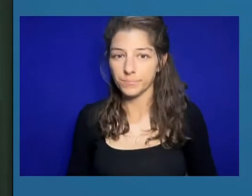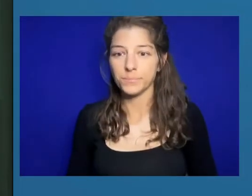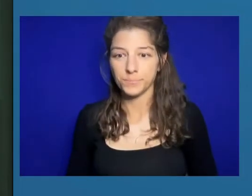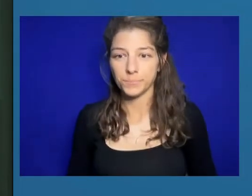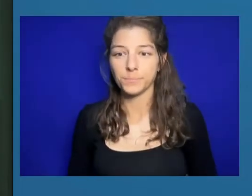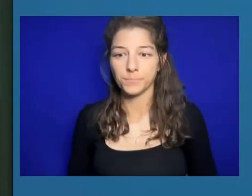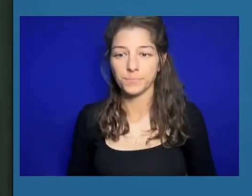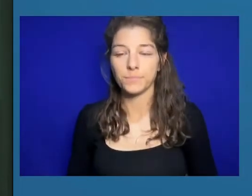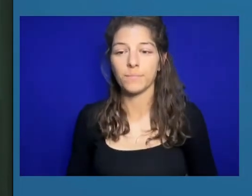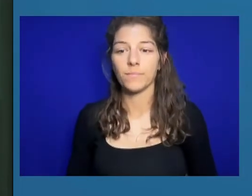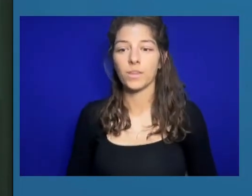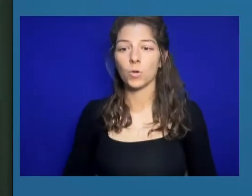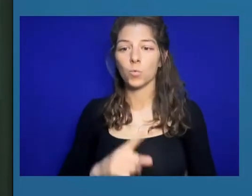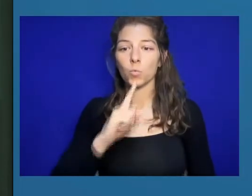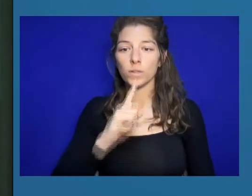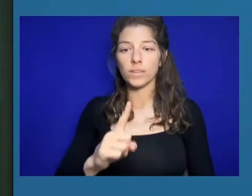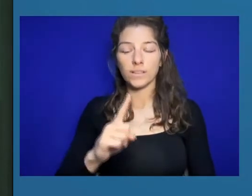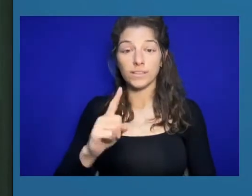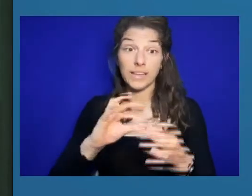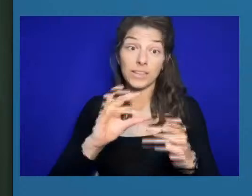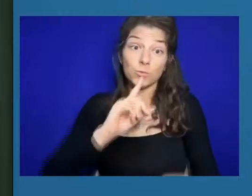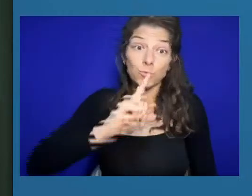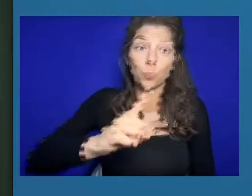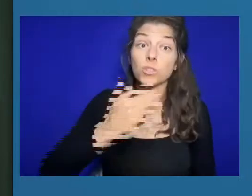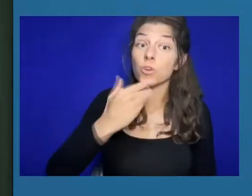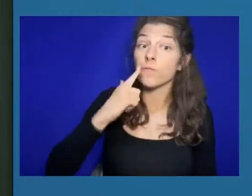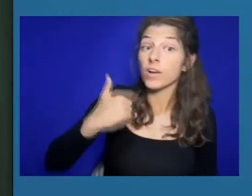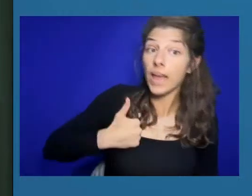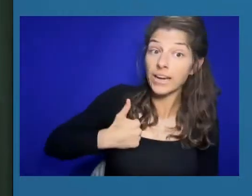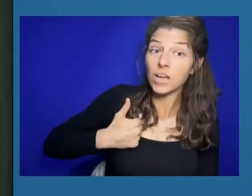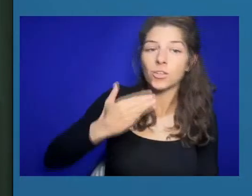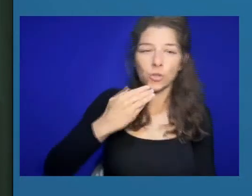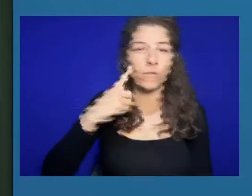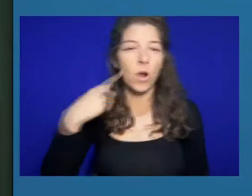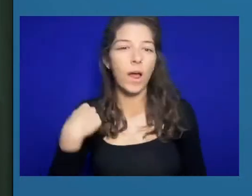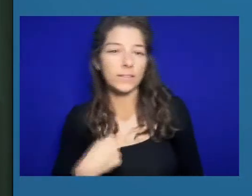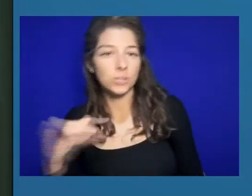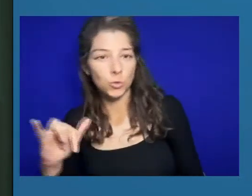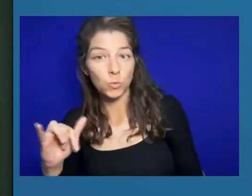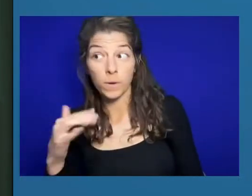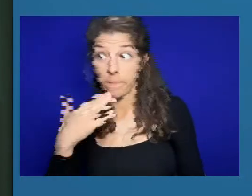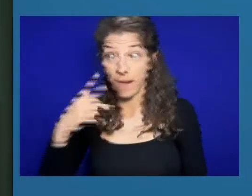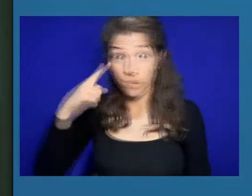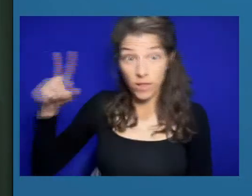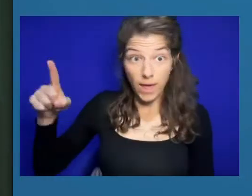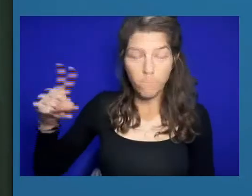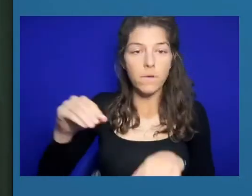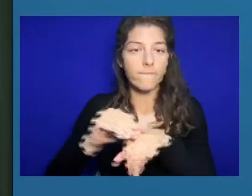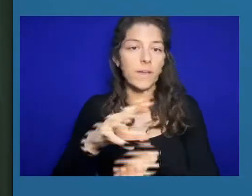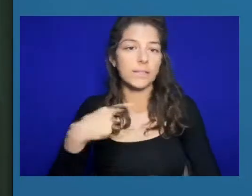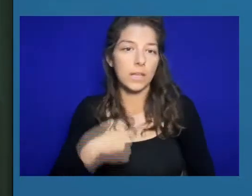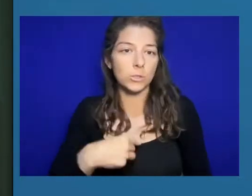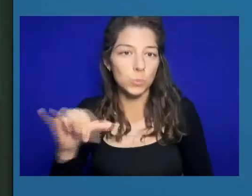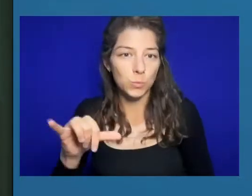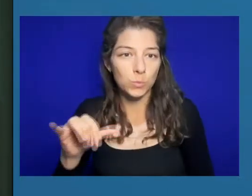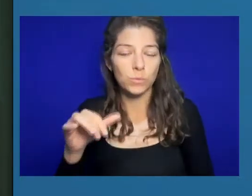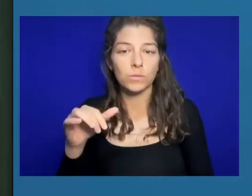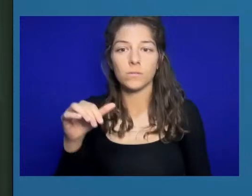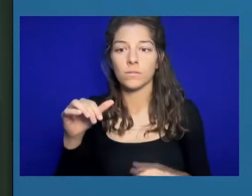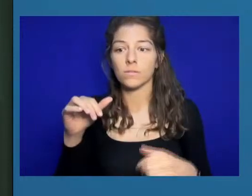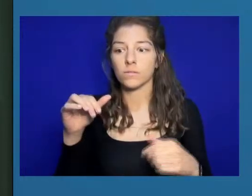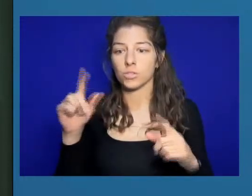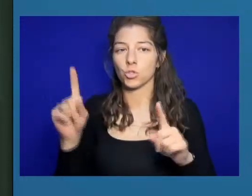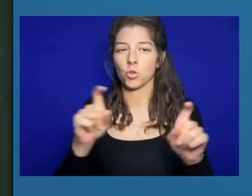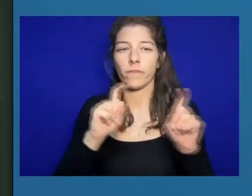We often say it, and it's true, what's good for Canada is good for us, and what is bad is bad. It's no surprise, then, that a survey of North